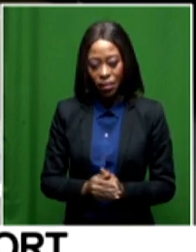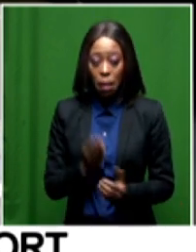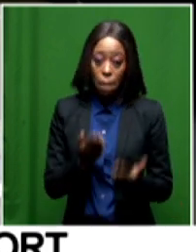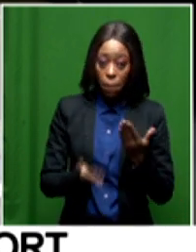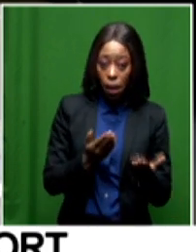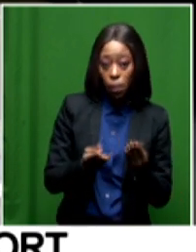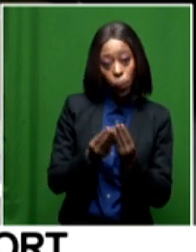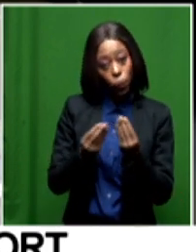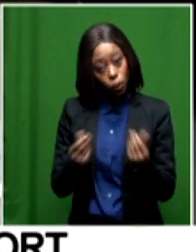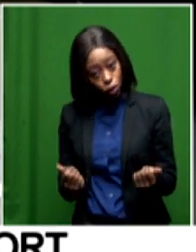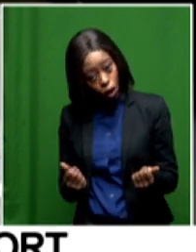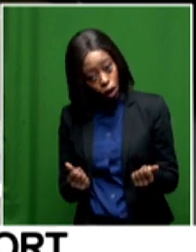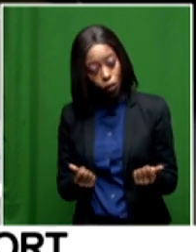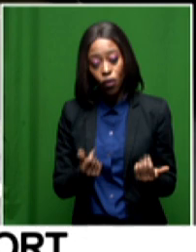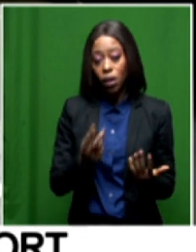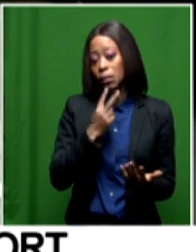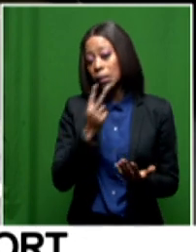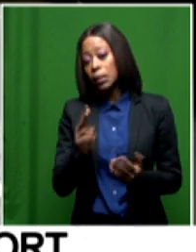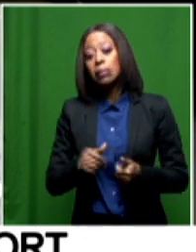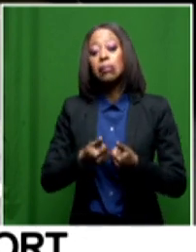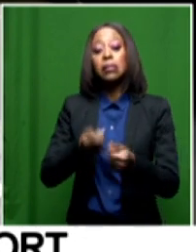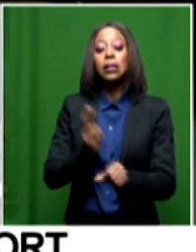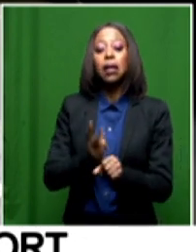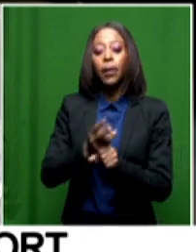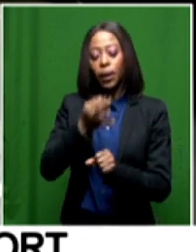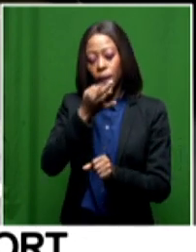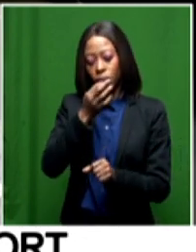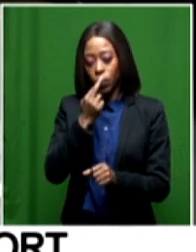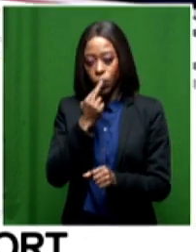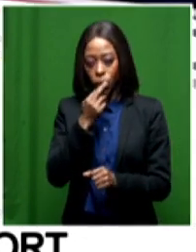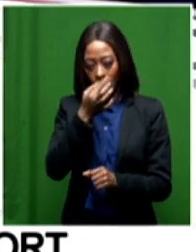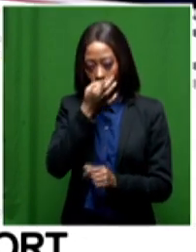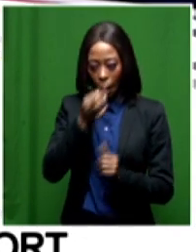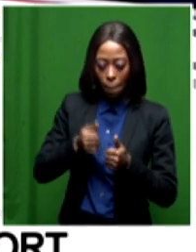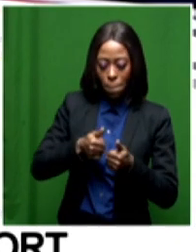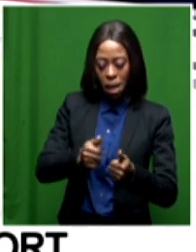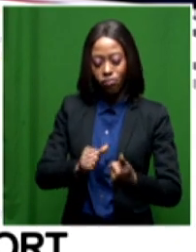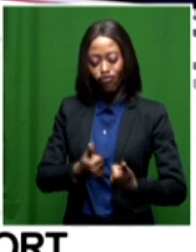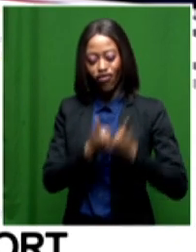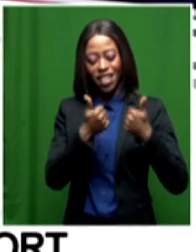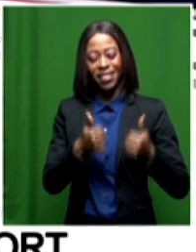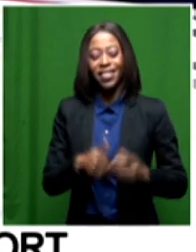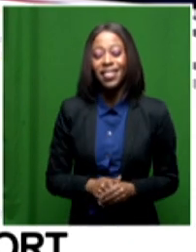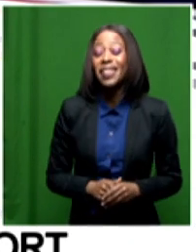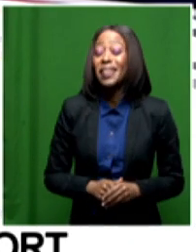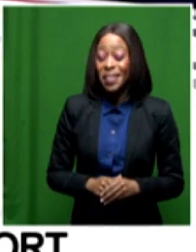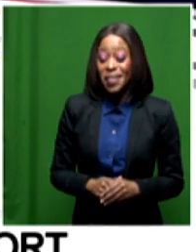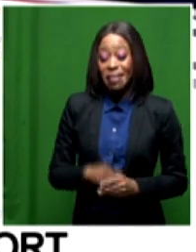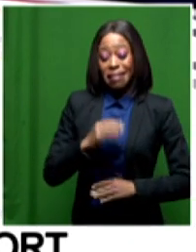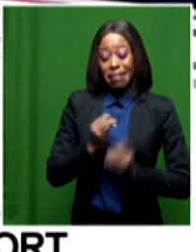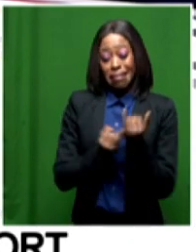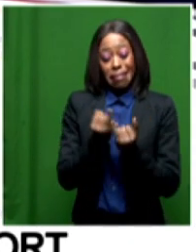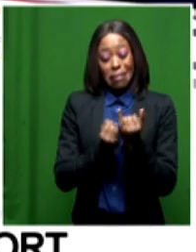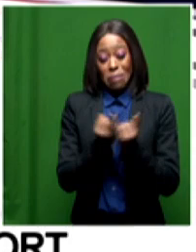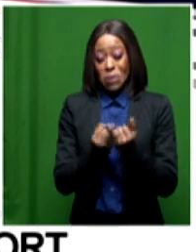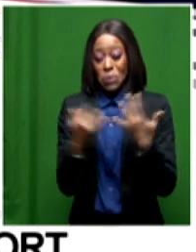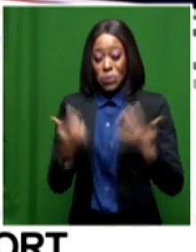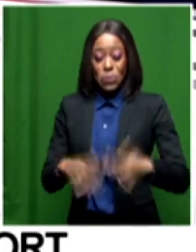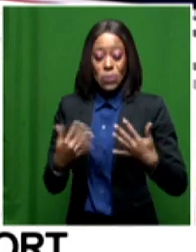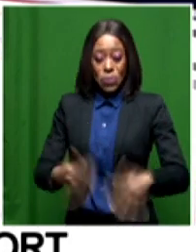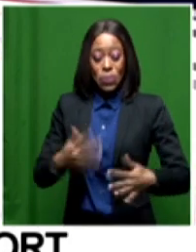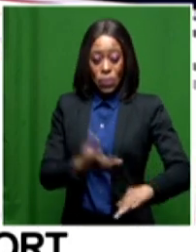they resolve it and try and take the fight back to Red Bull. Certainly, all we can say is we are loving the level of competition and the Formula